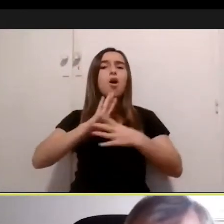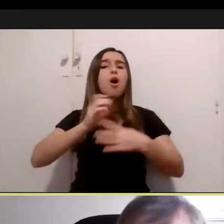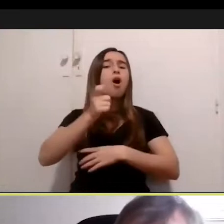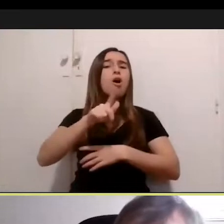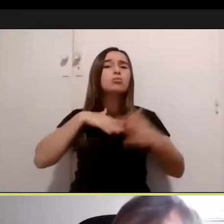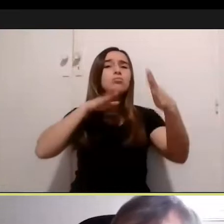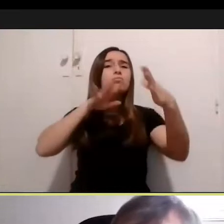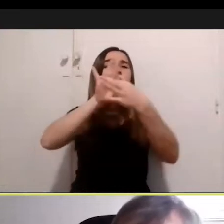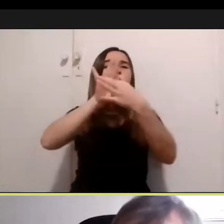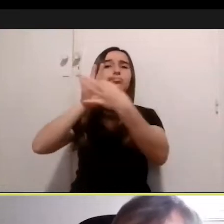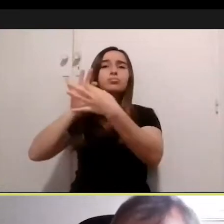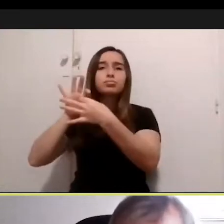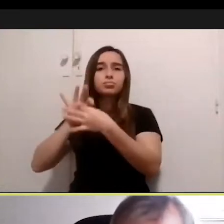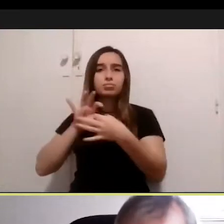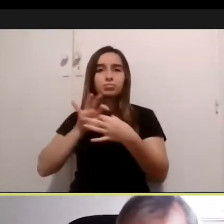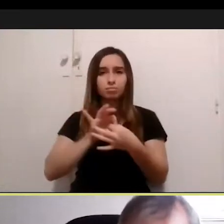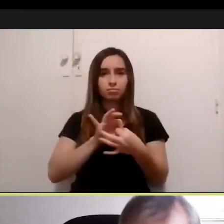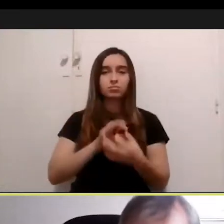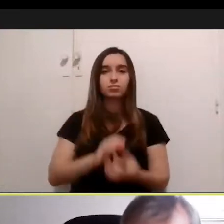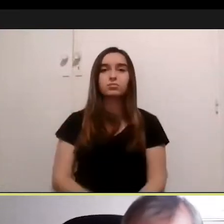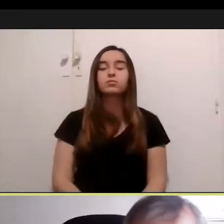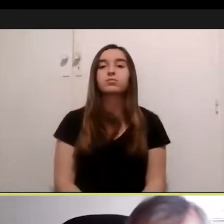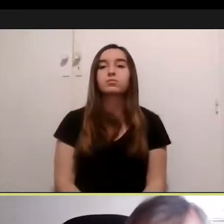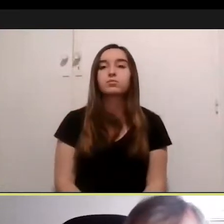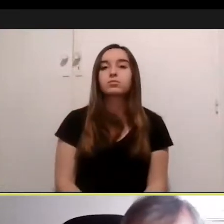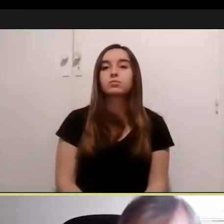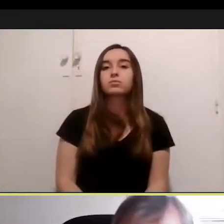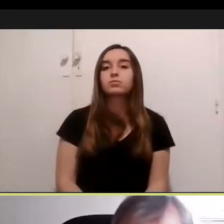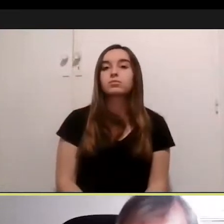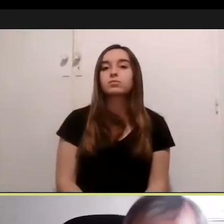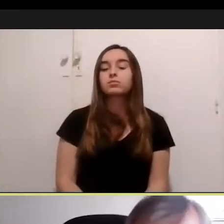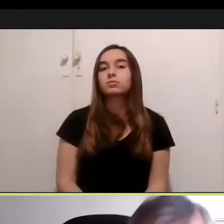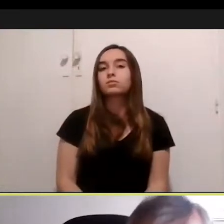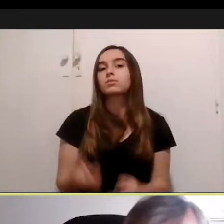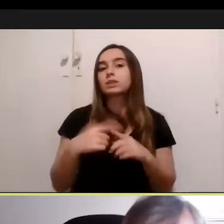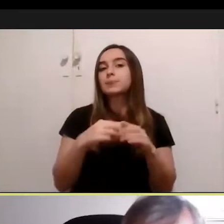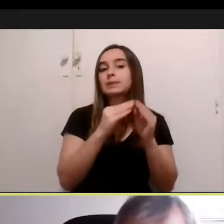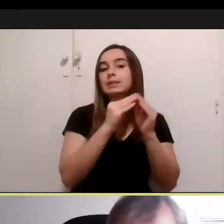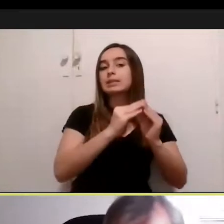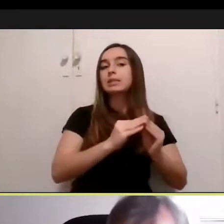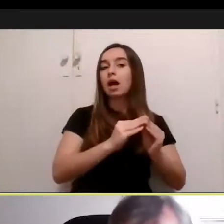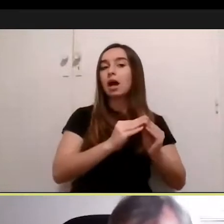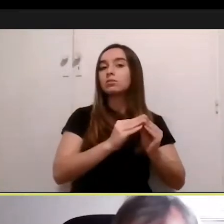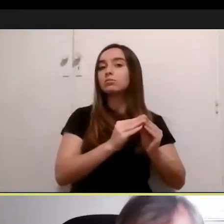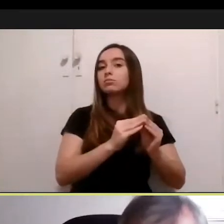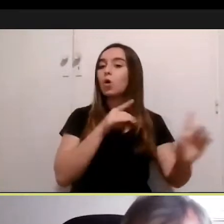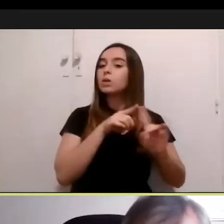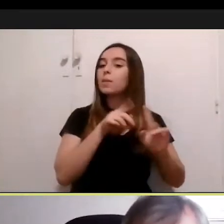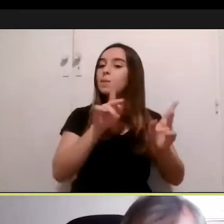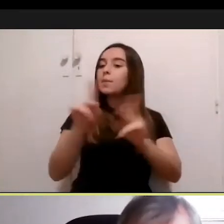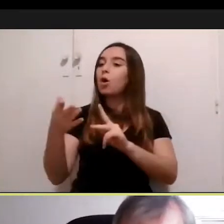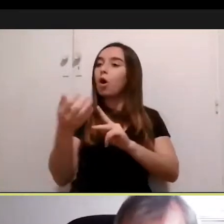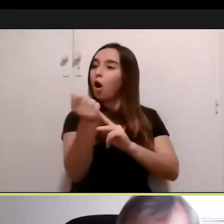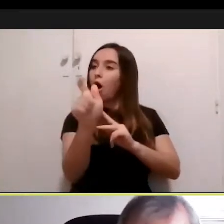accessibility. Do you design something for the majority of people and then put a few tweaks